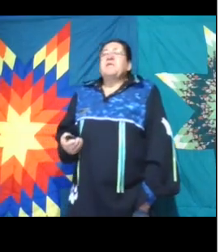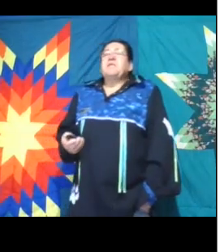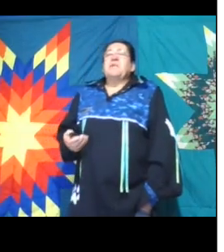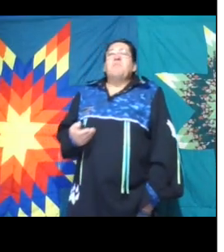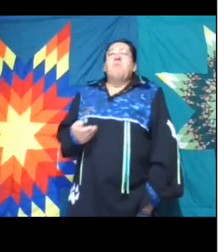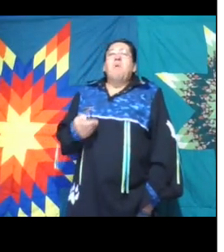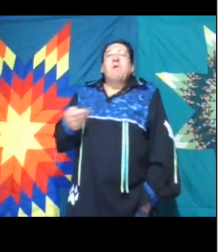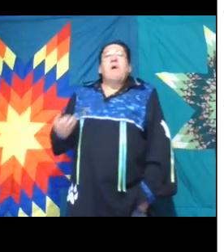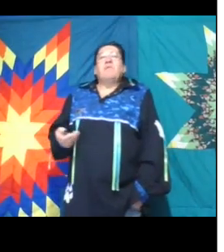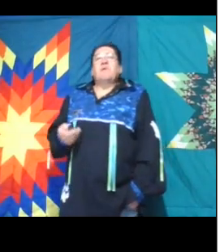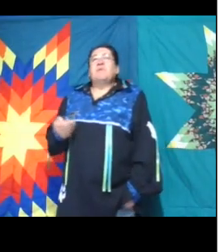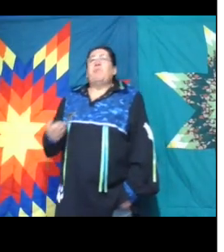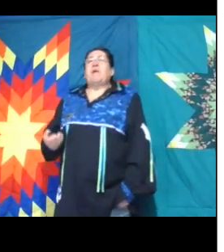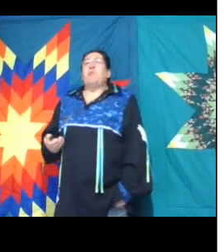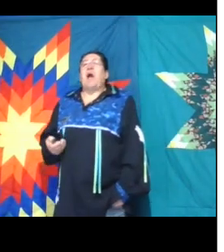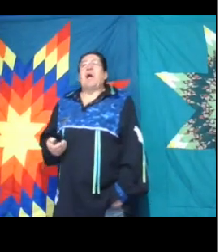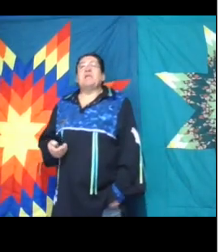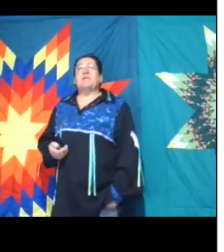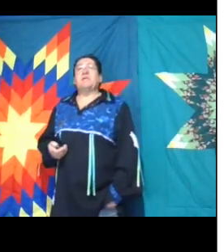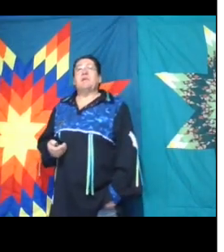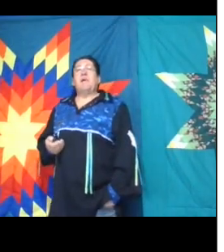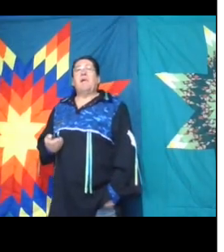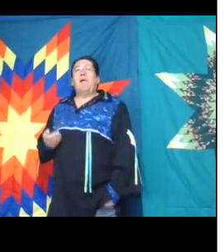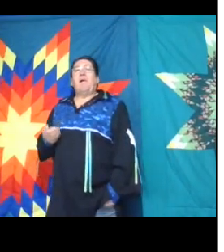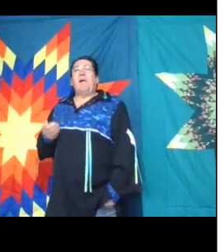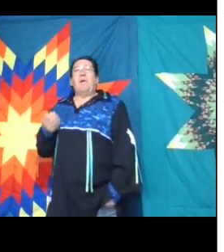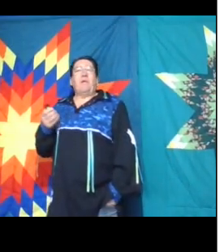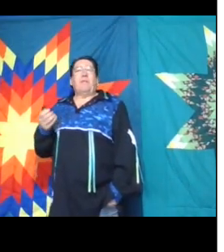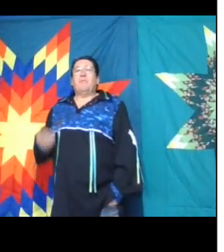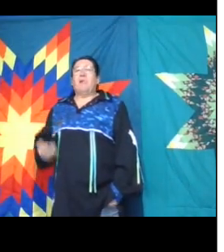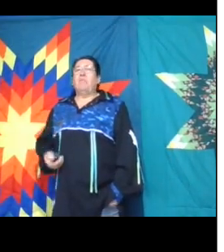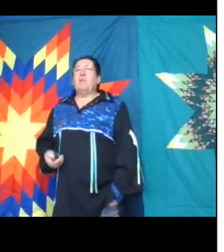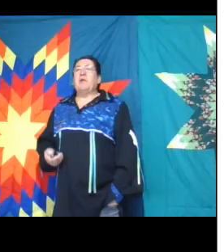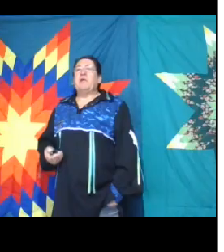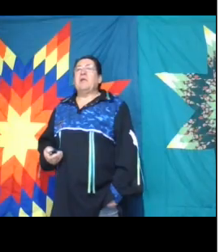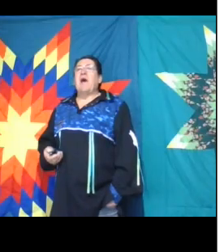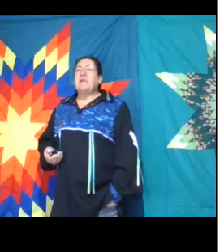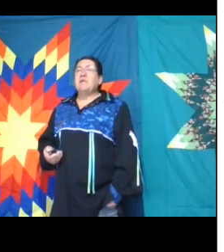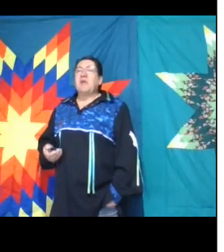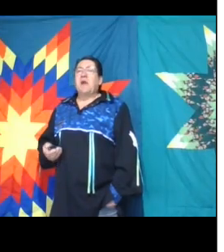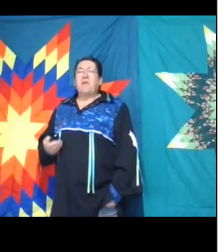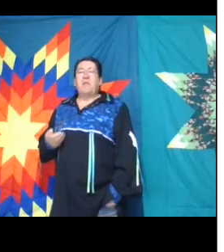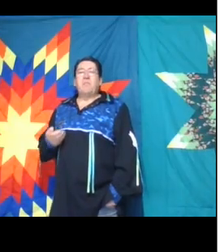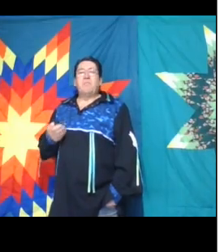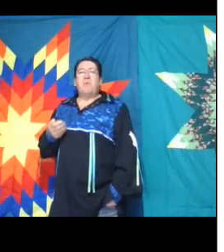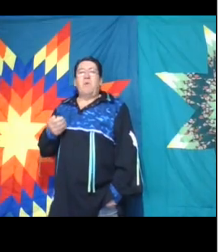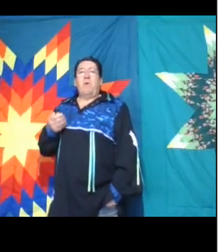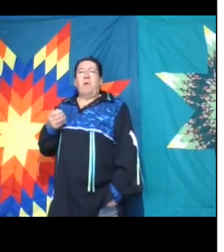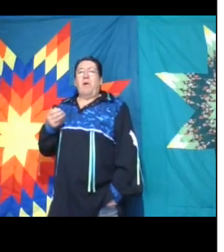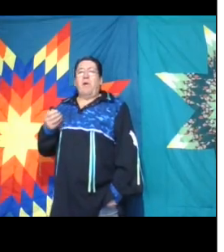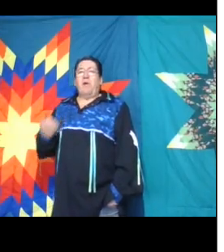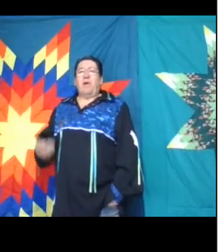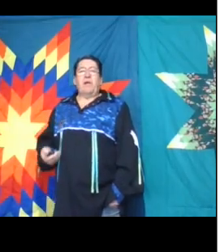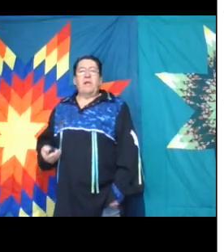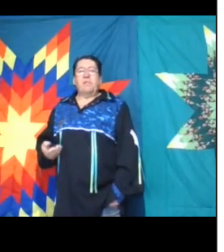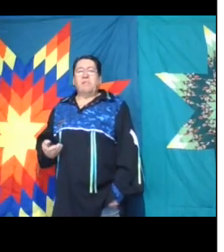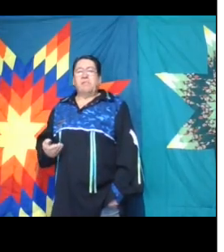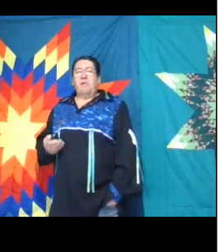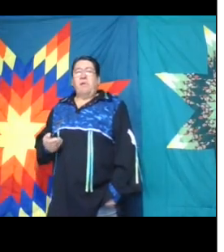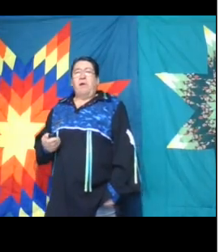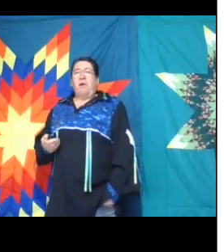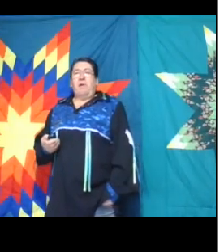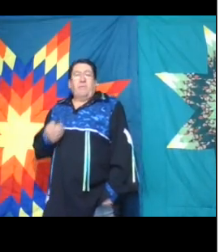These are just some more of these best practices. I'll be glad to share them